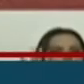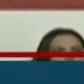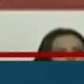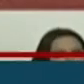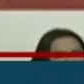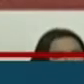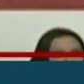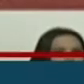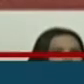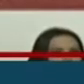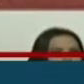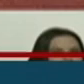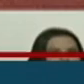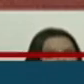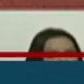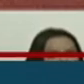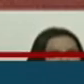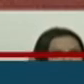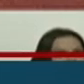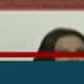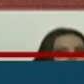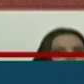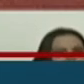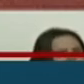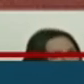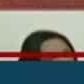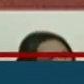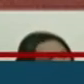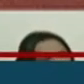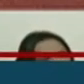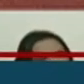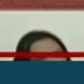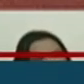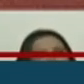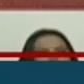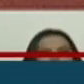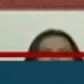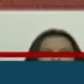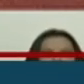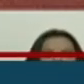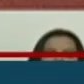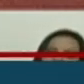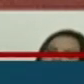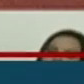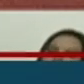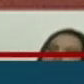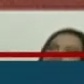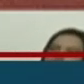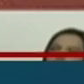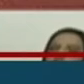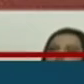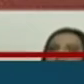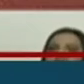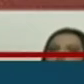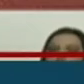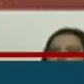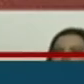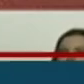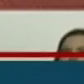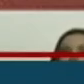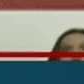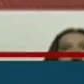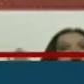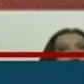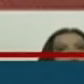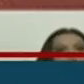After an investigation, the anti-corruption police will take action, and we immediately support them. The